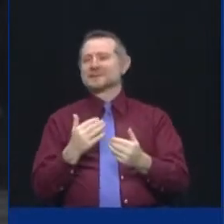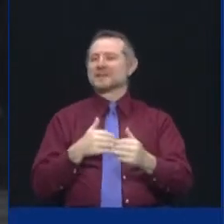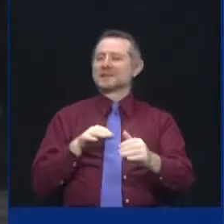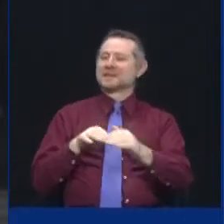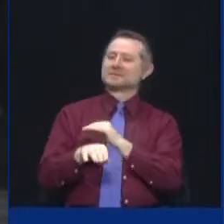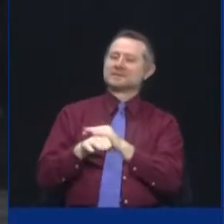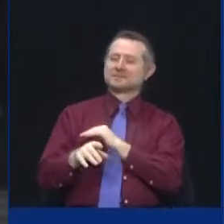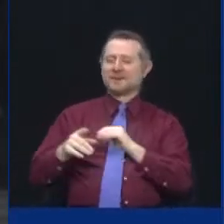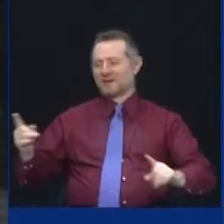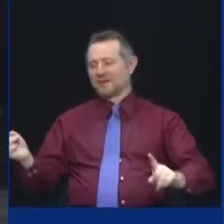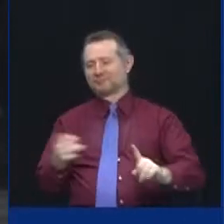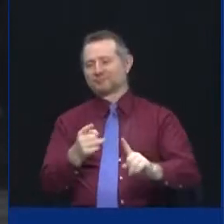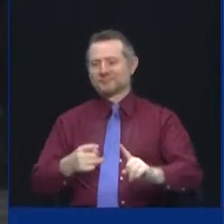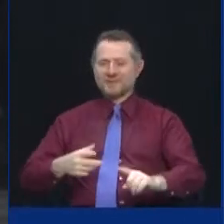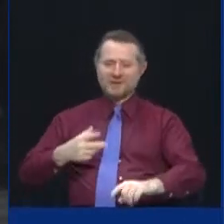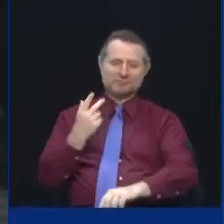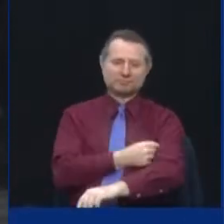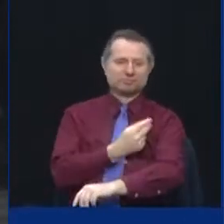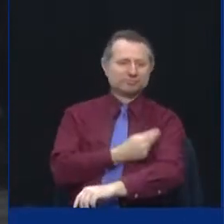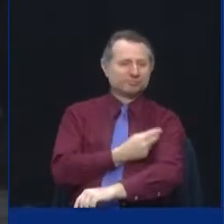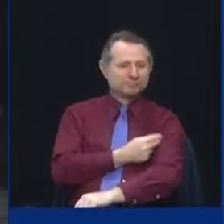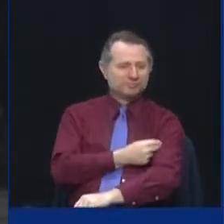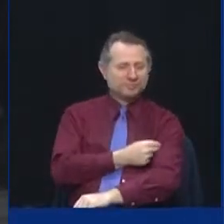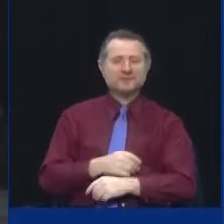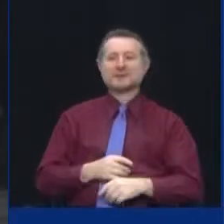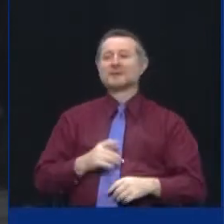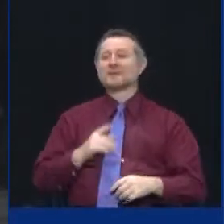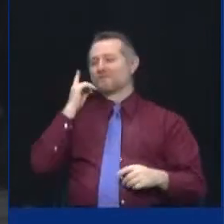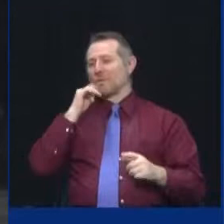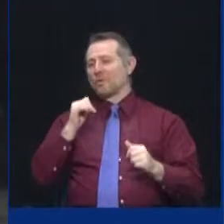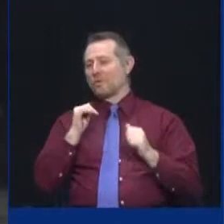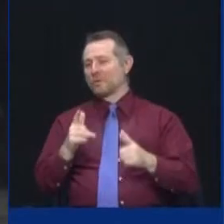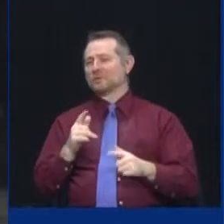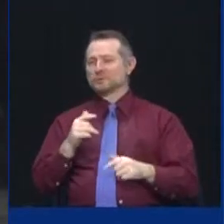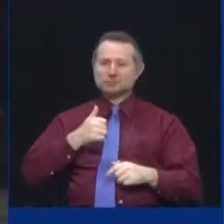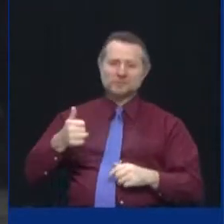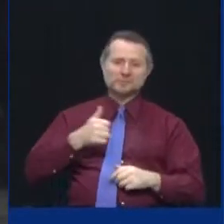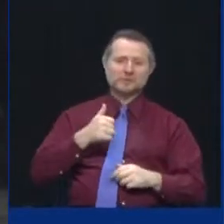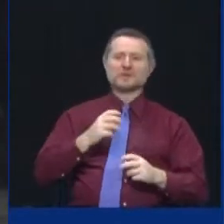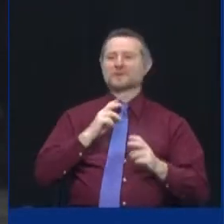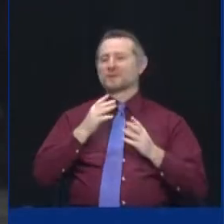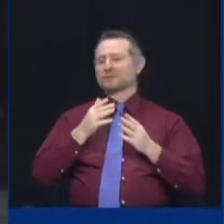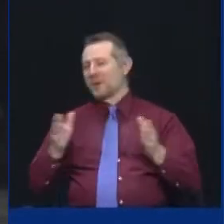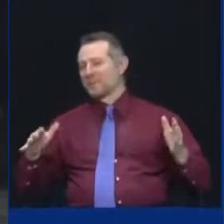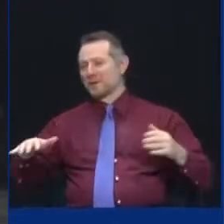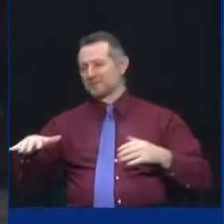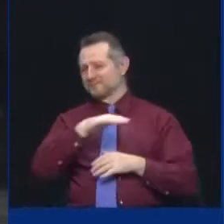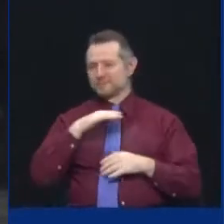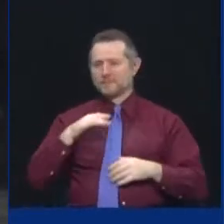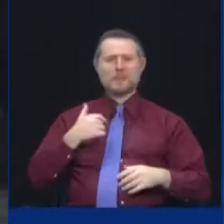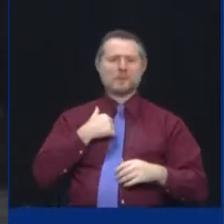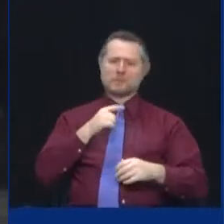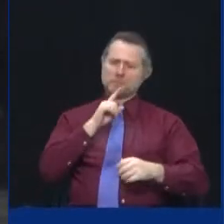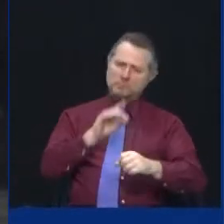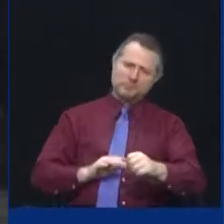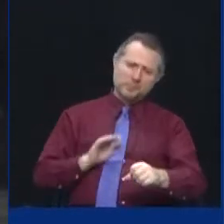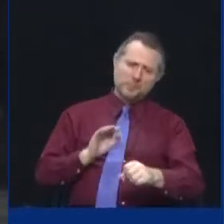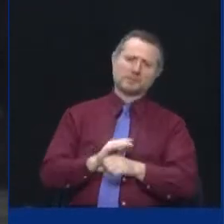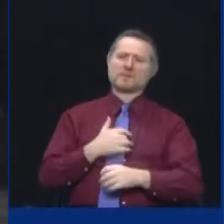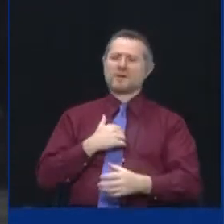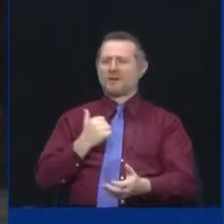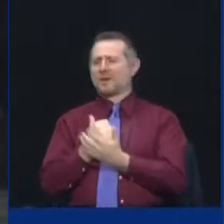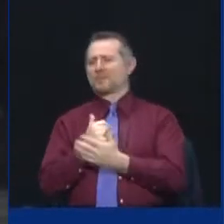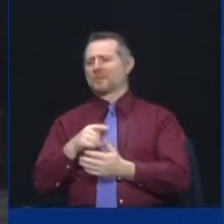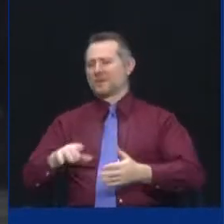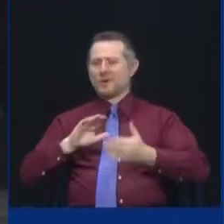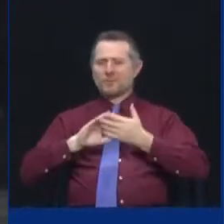for all transit riders and for the public. We are committed to doing all we can to help the community. We